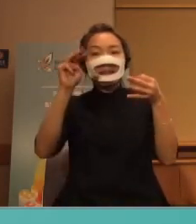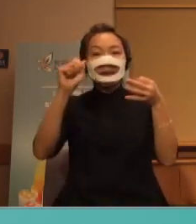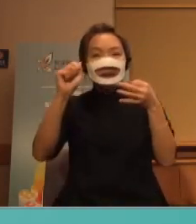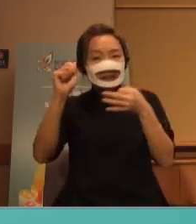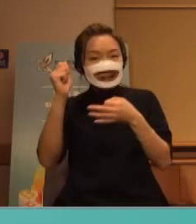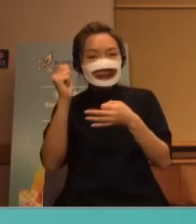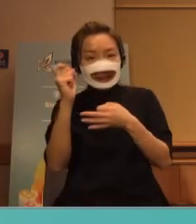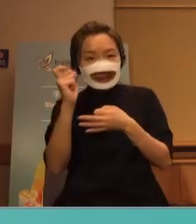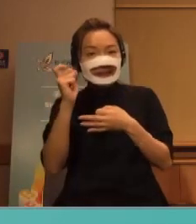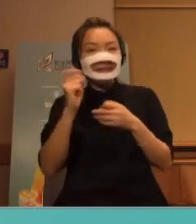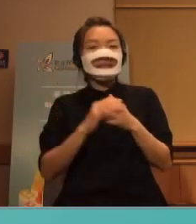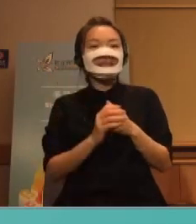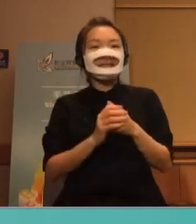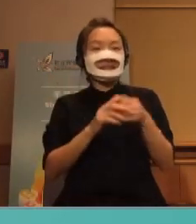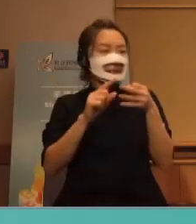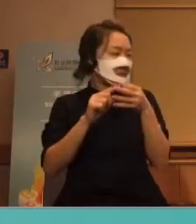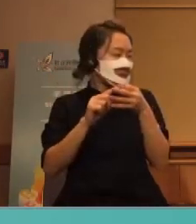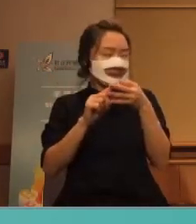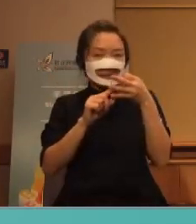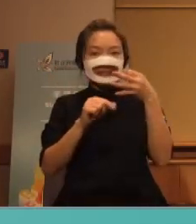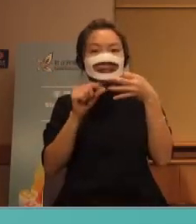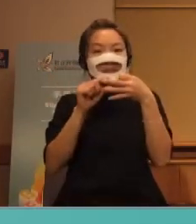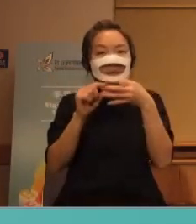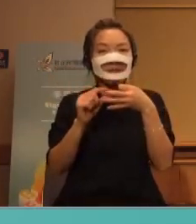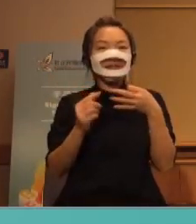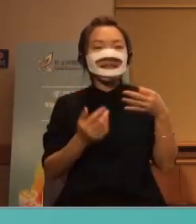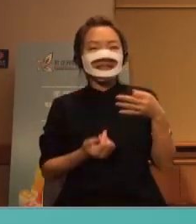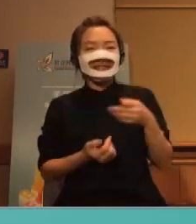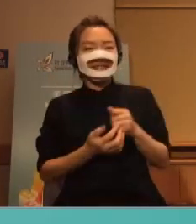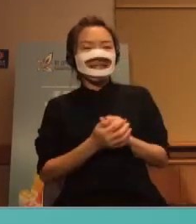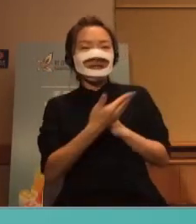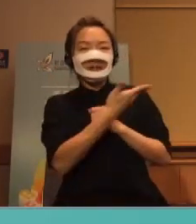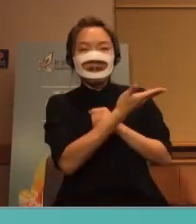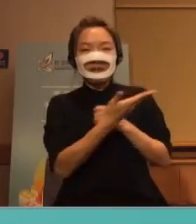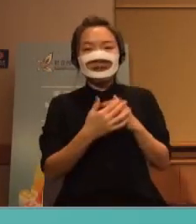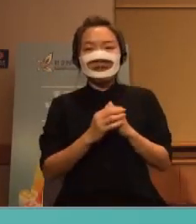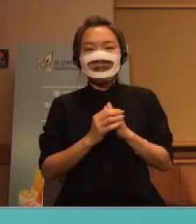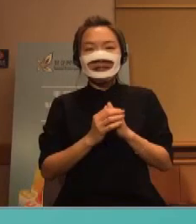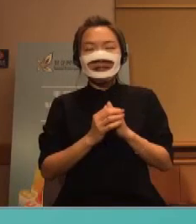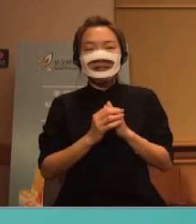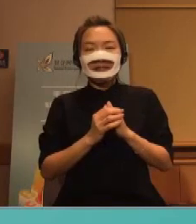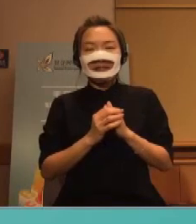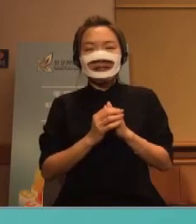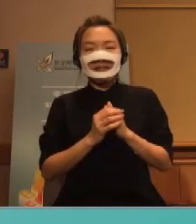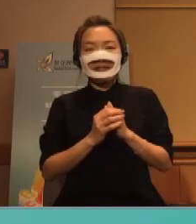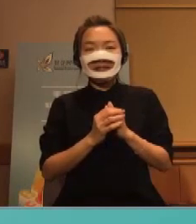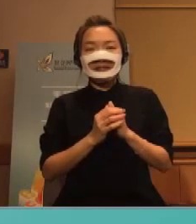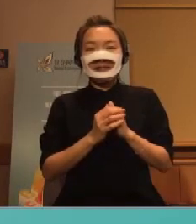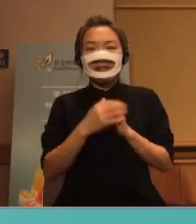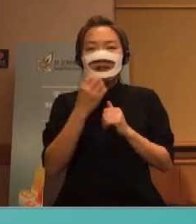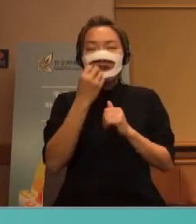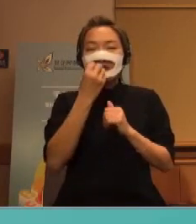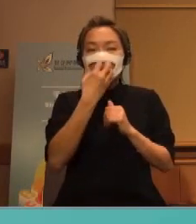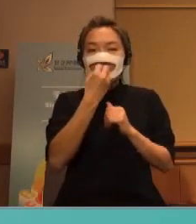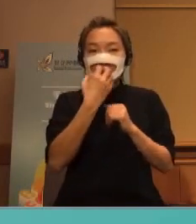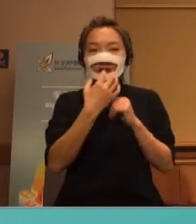working on the E side of carbon. So I think you've been in the space for a bit longer, for 2+ years. So I think it'll